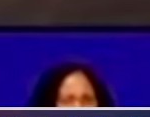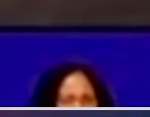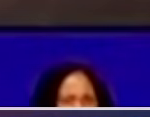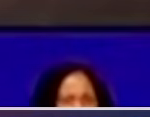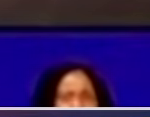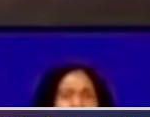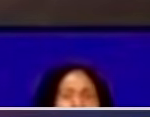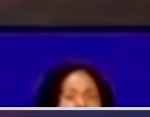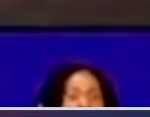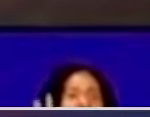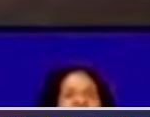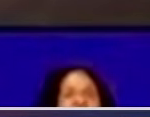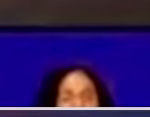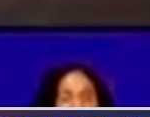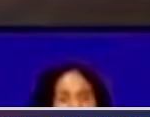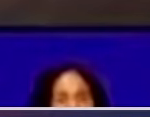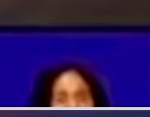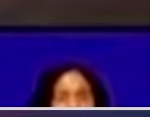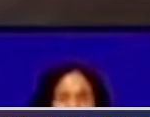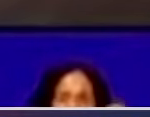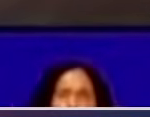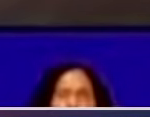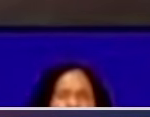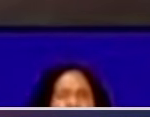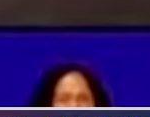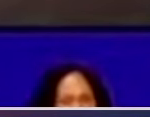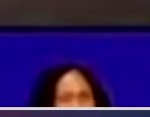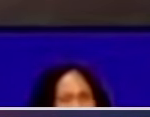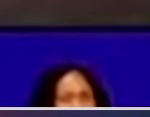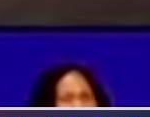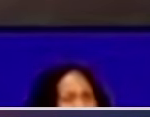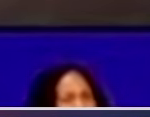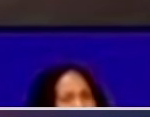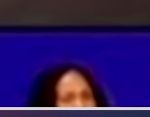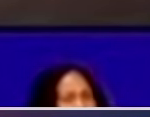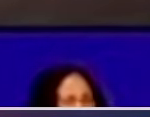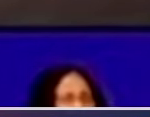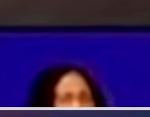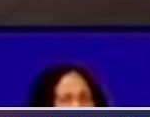on the judiciary and our Constitution was.